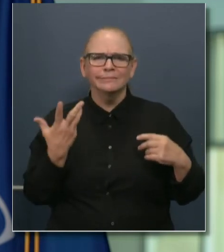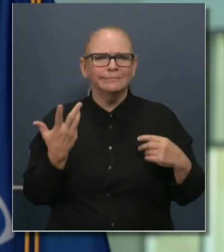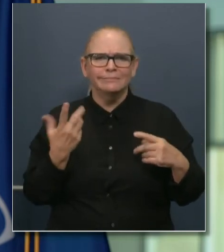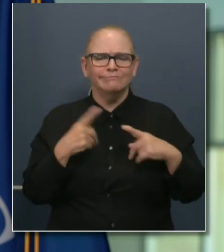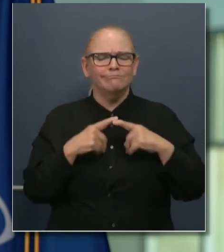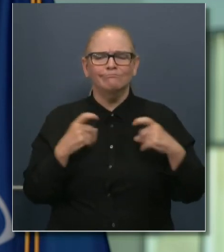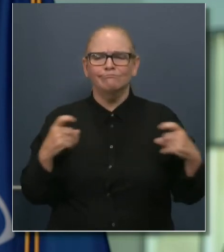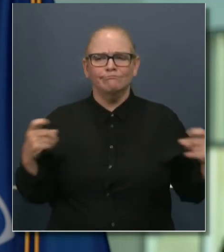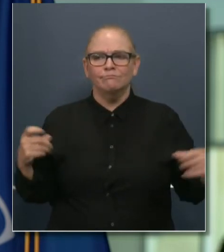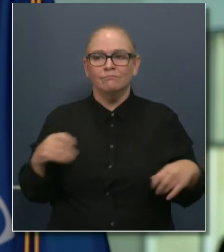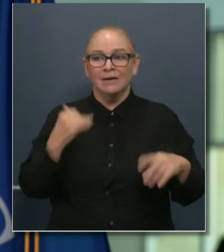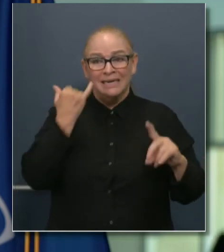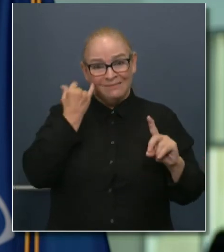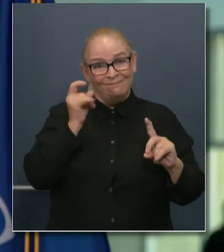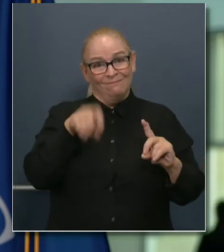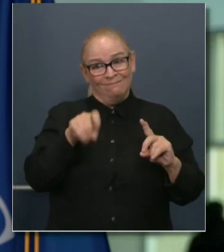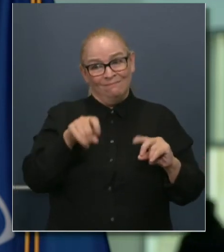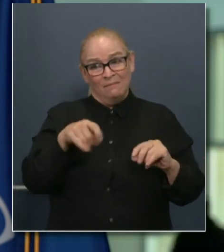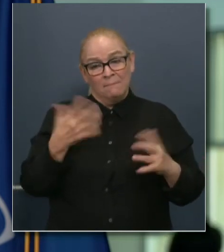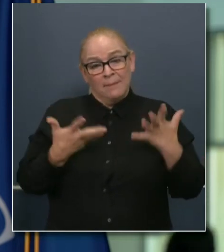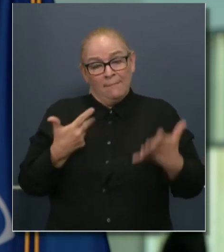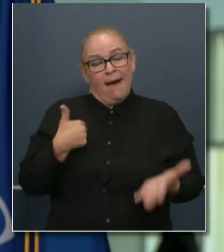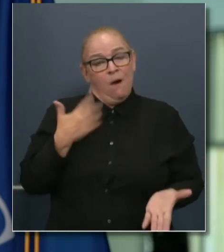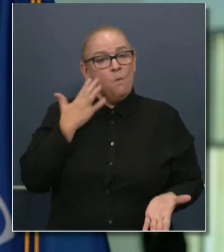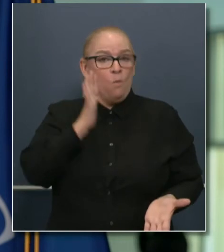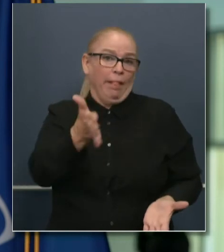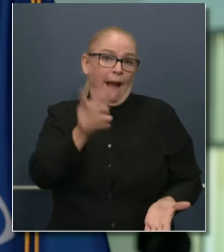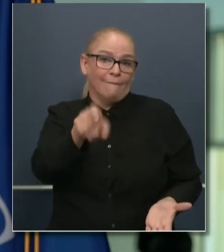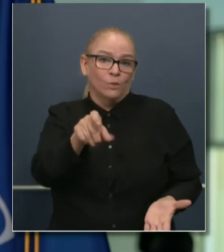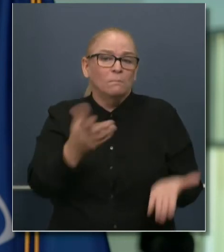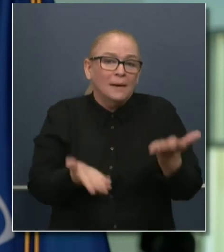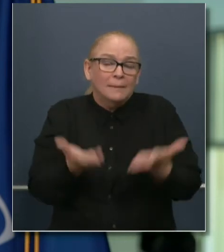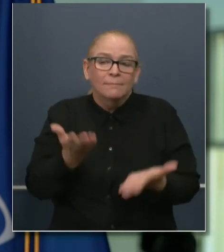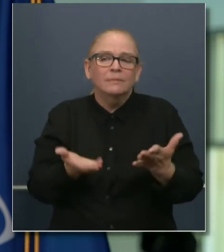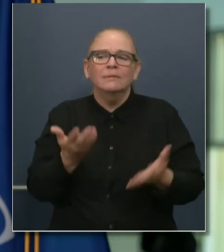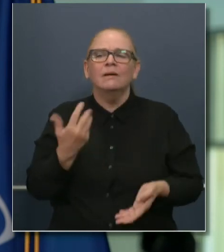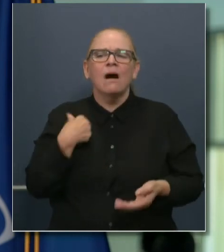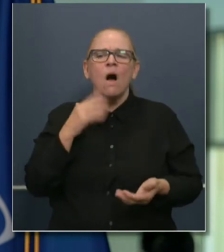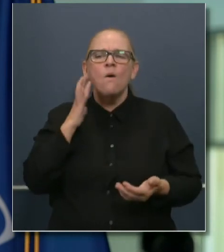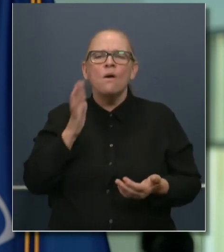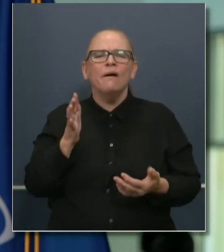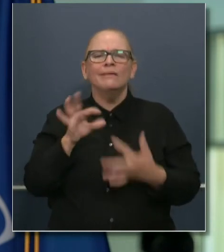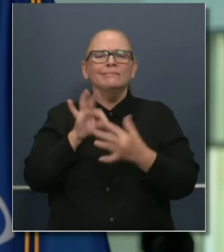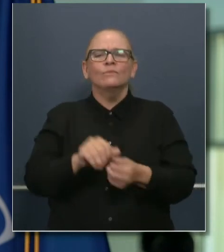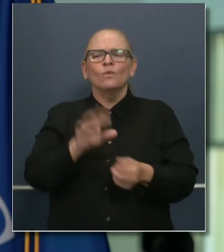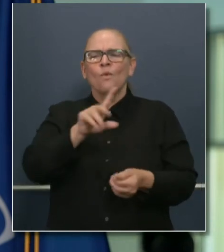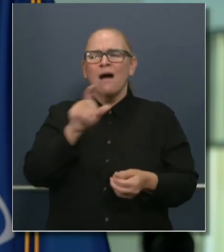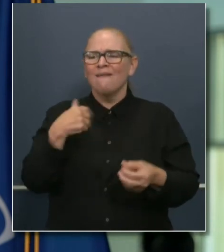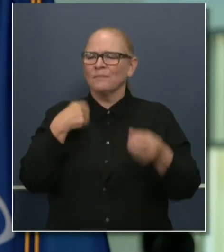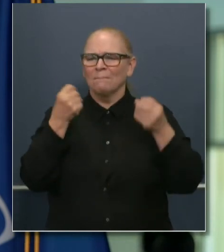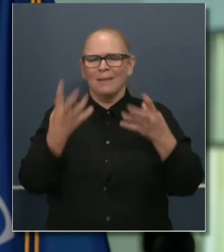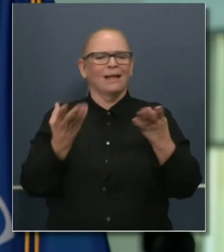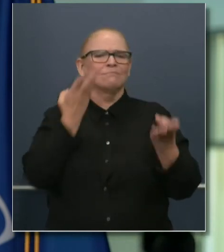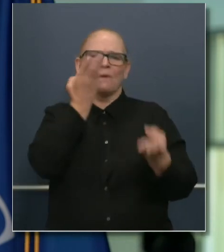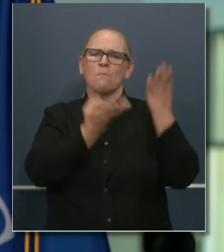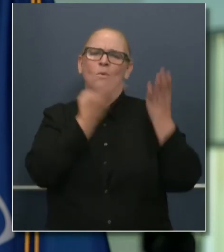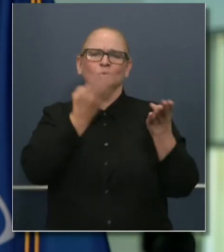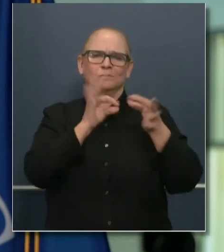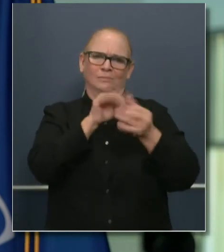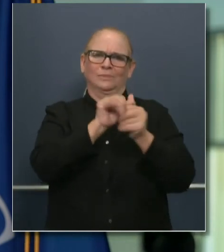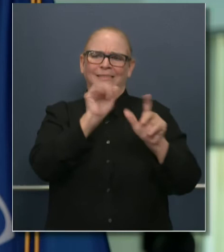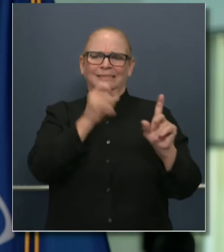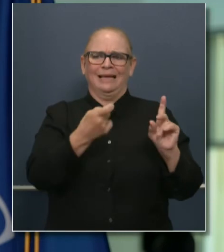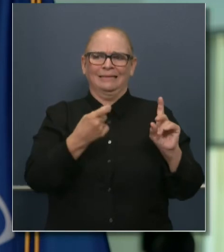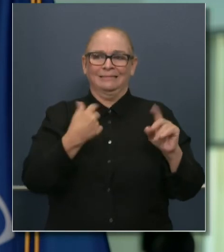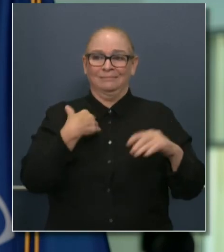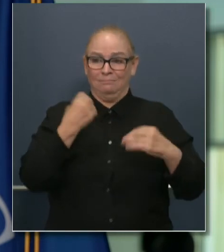if that becomes necessary. As it relates to the broader issue, there are many different proposals, many that may be coming to my desk, many